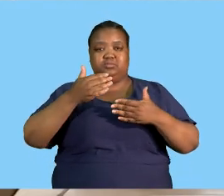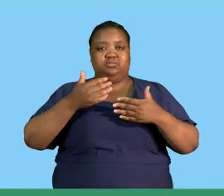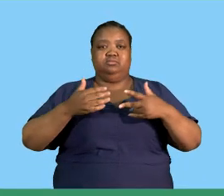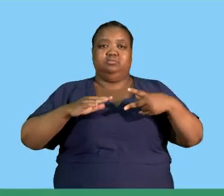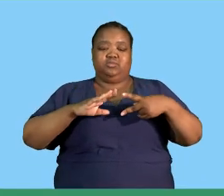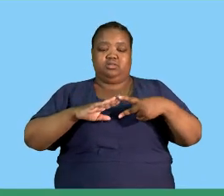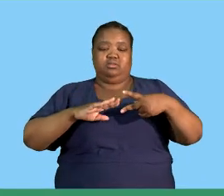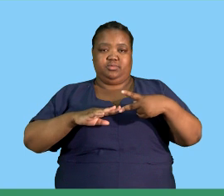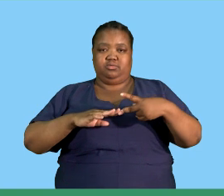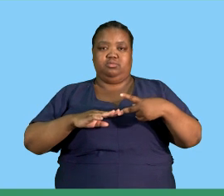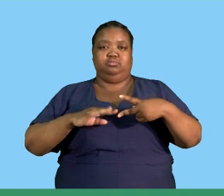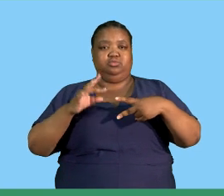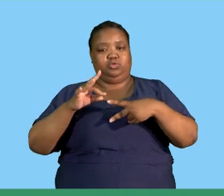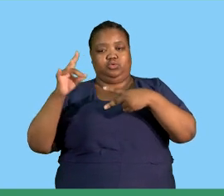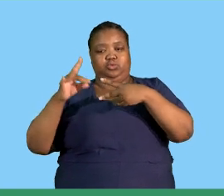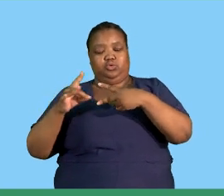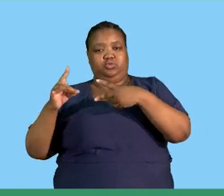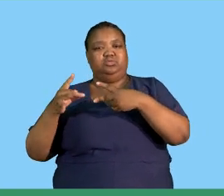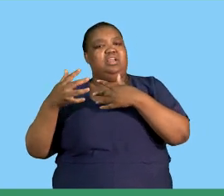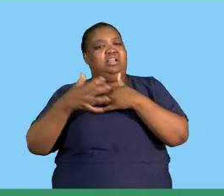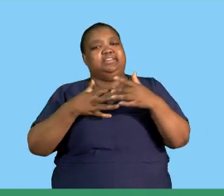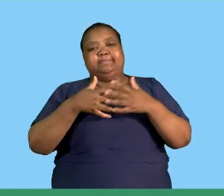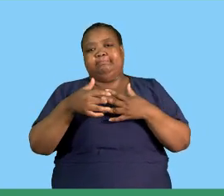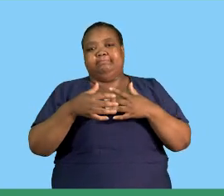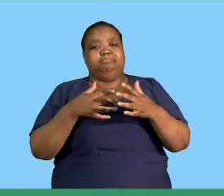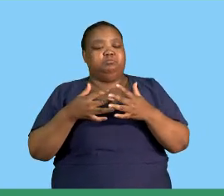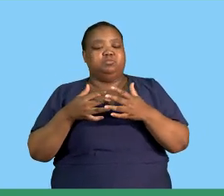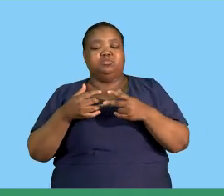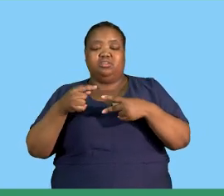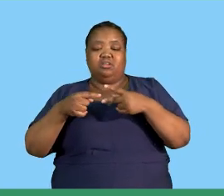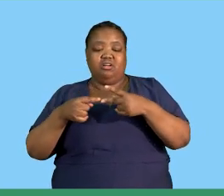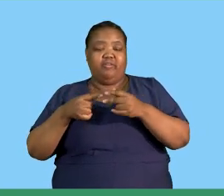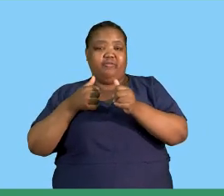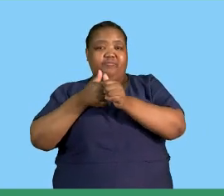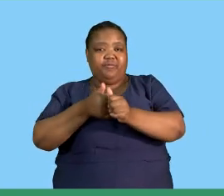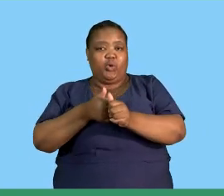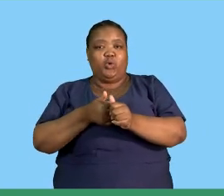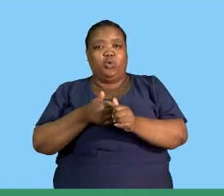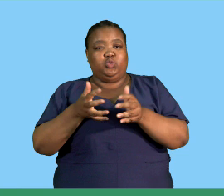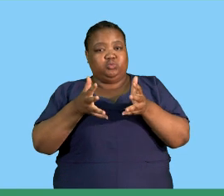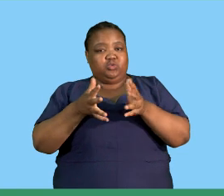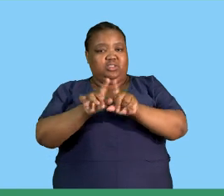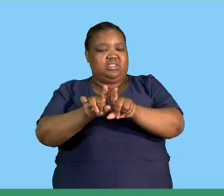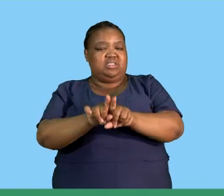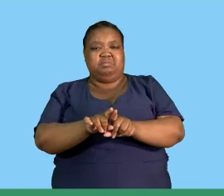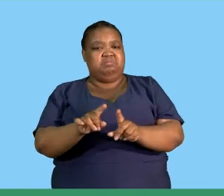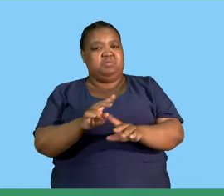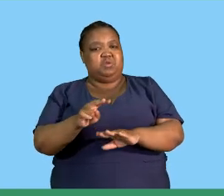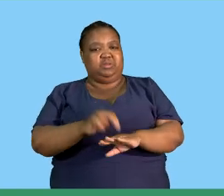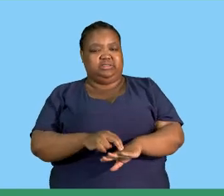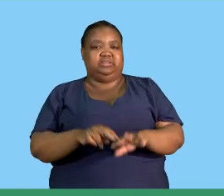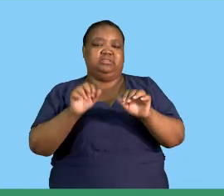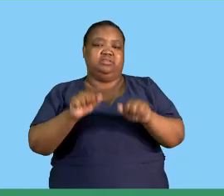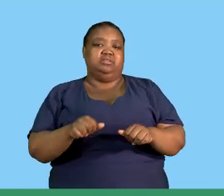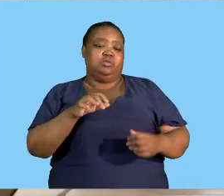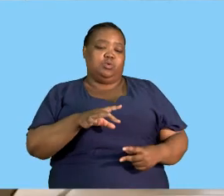steps may be in any order. Choose either option 1 or option 2. I've said it in any order. They don't have to